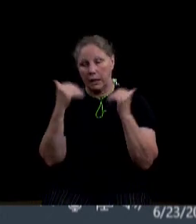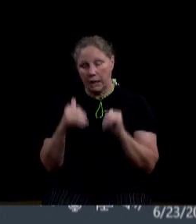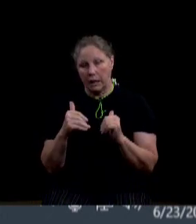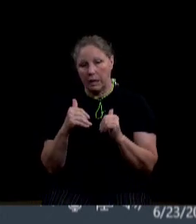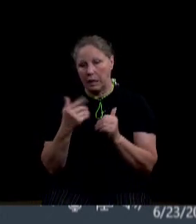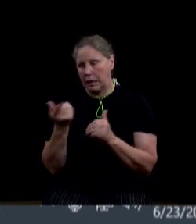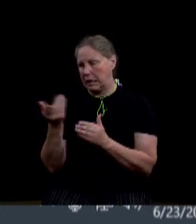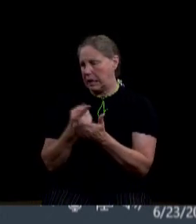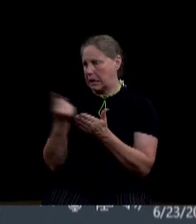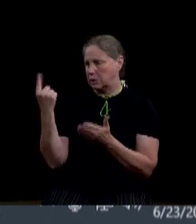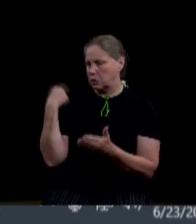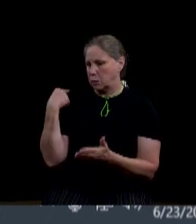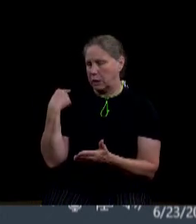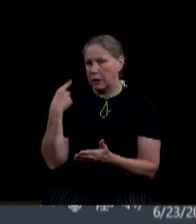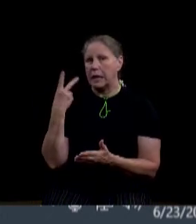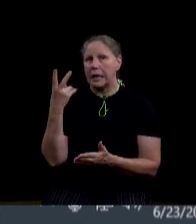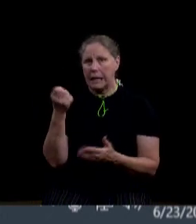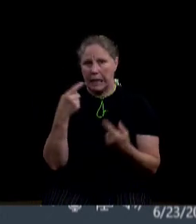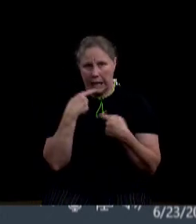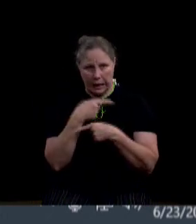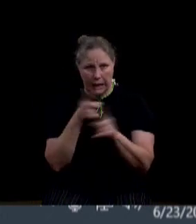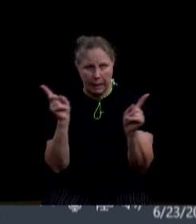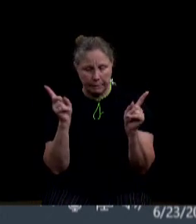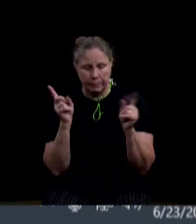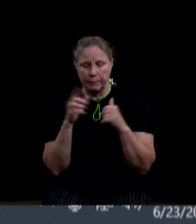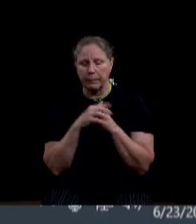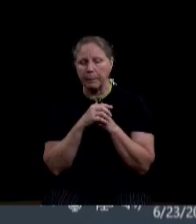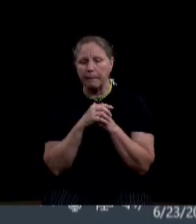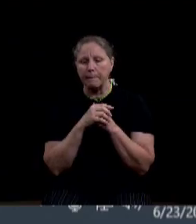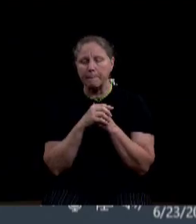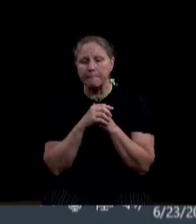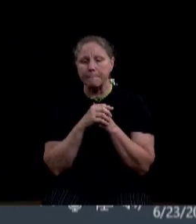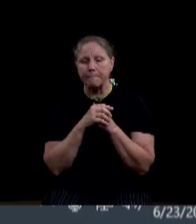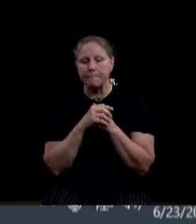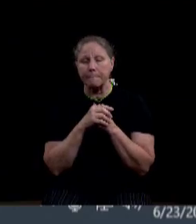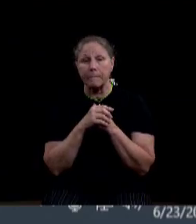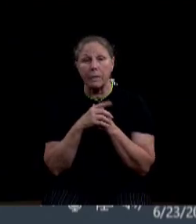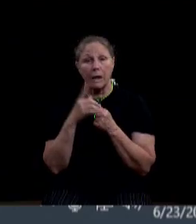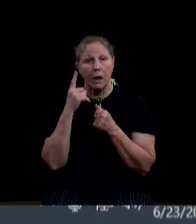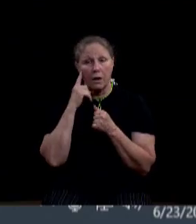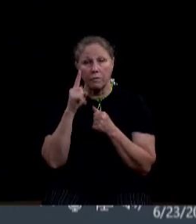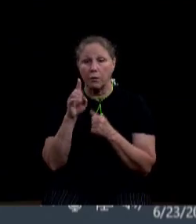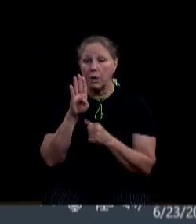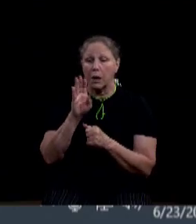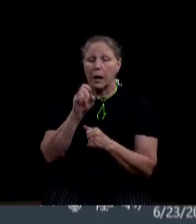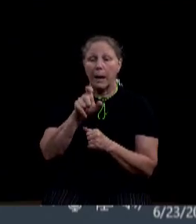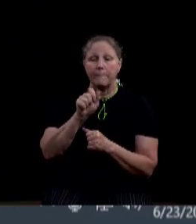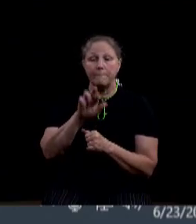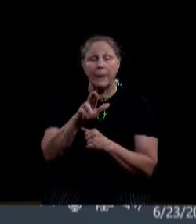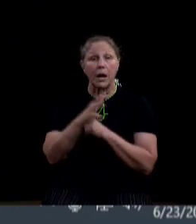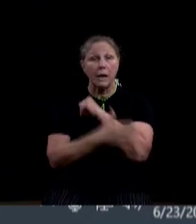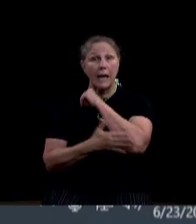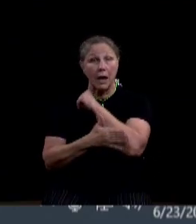that an order that Bexar County had put in place requiring businesses to mandate face masks for their employees